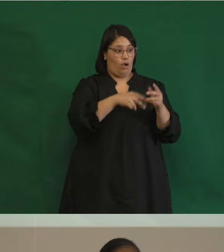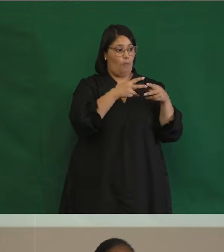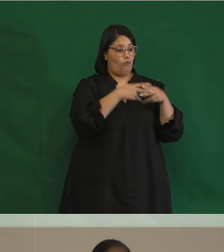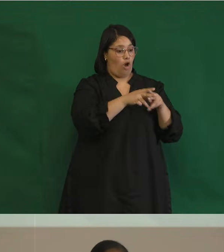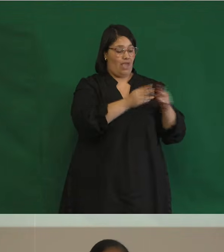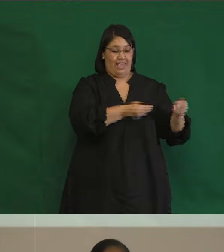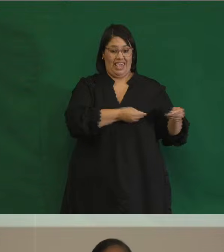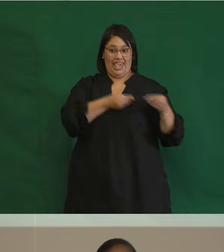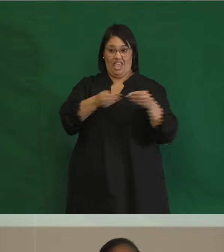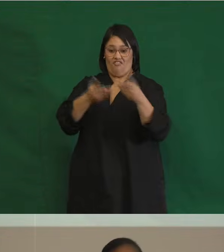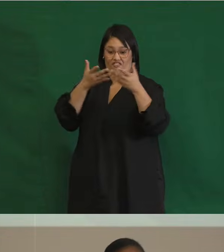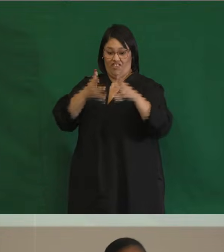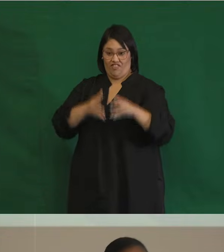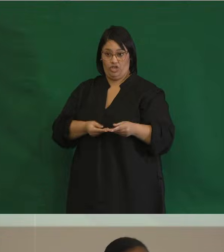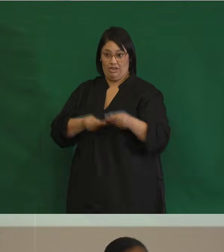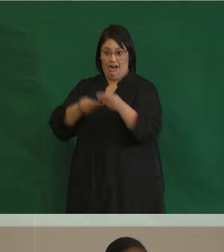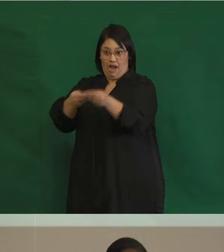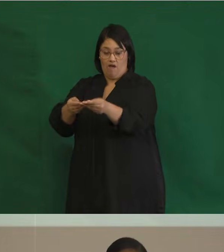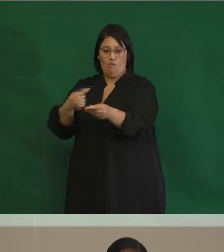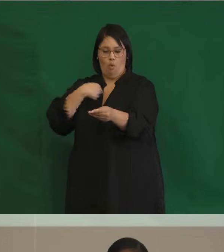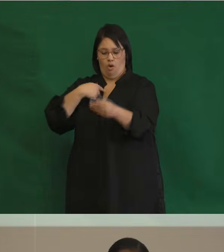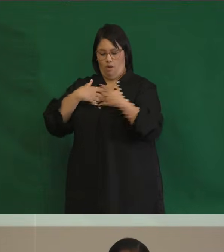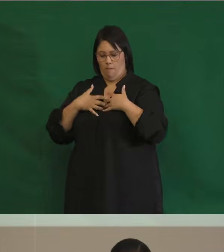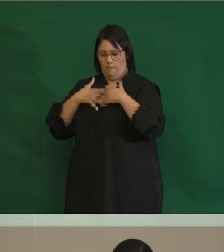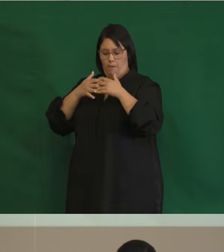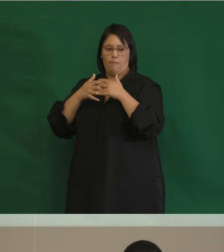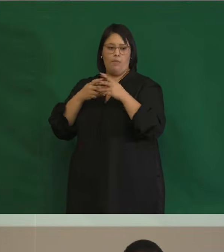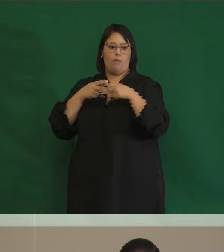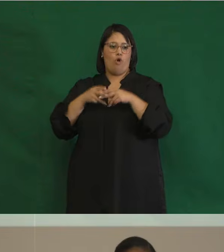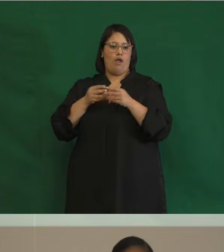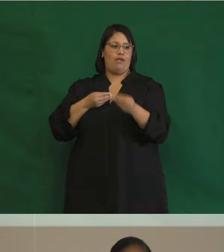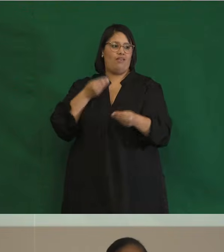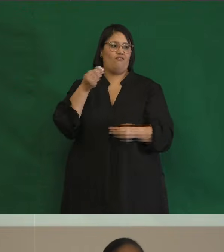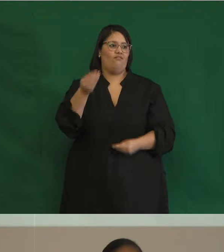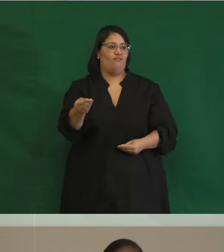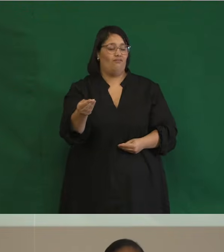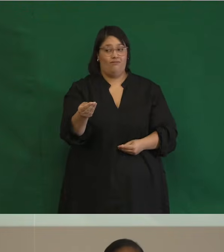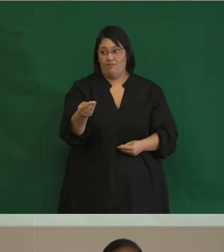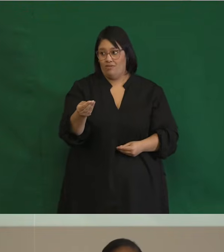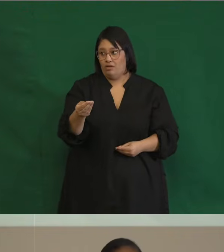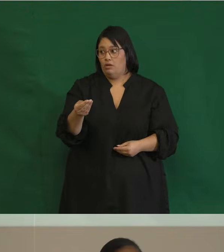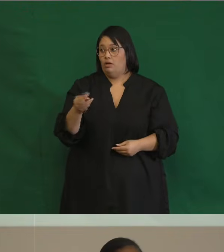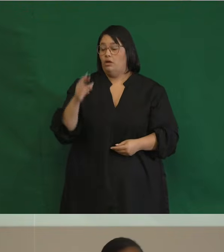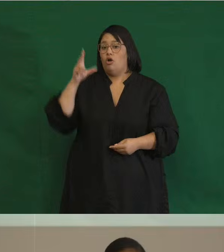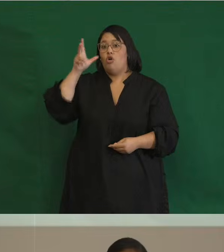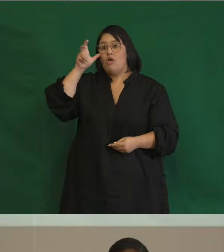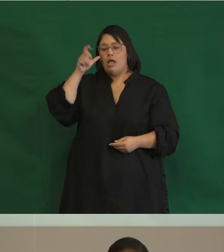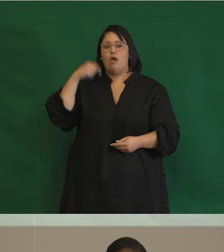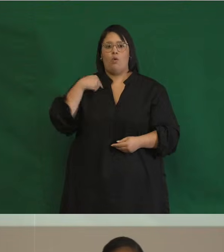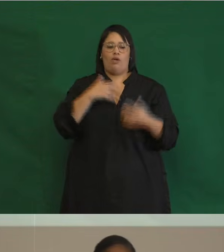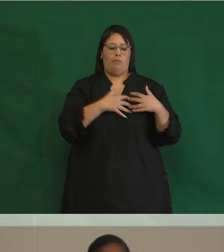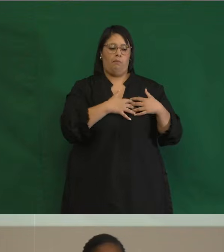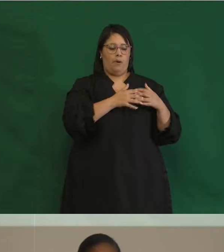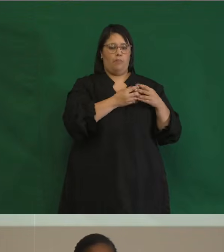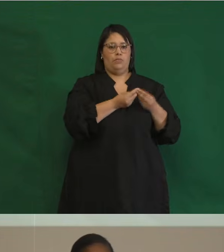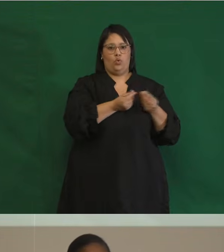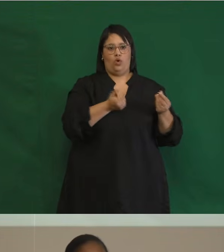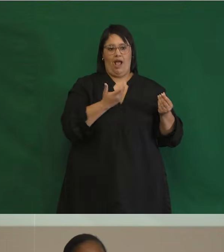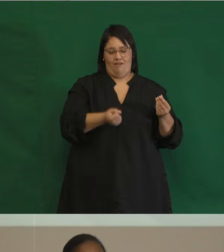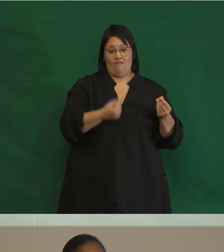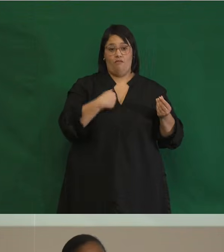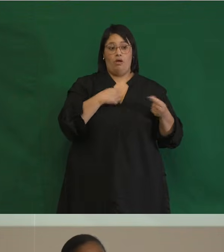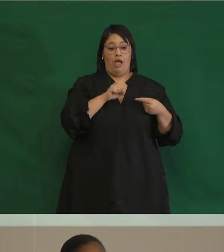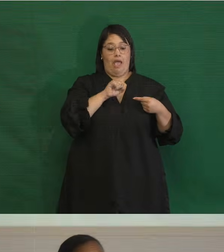user, or you design a product for a user. At RIA, we have provided solutions. We have the